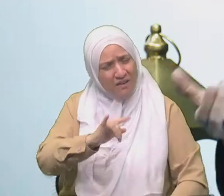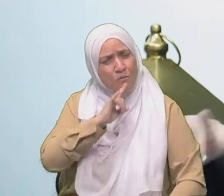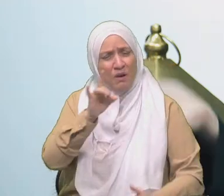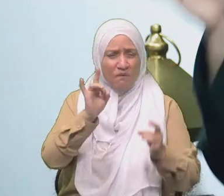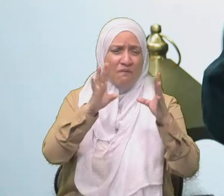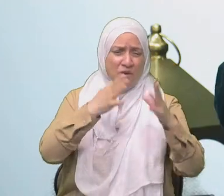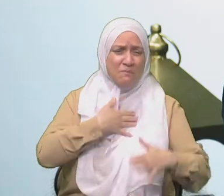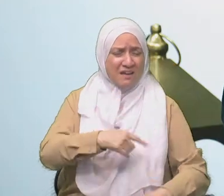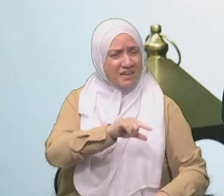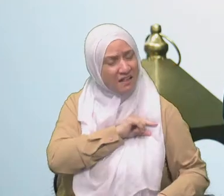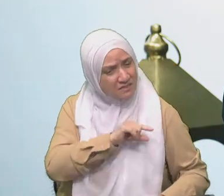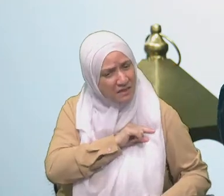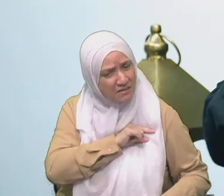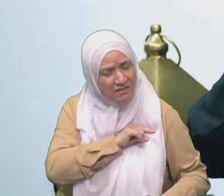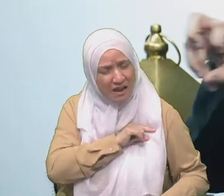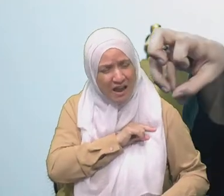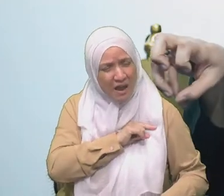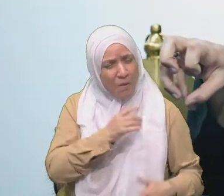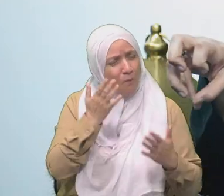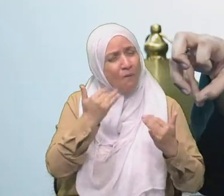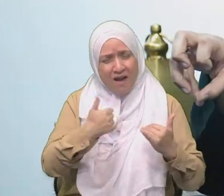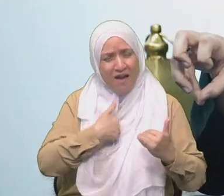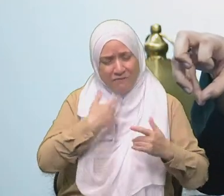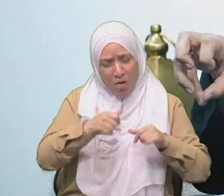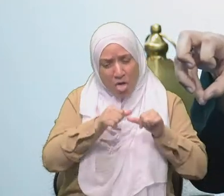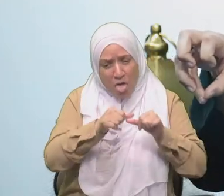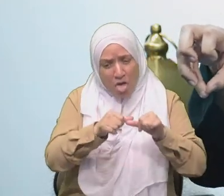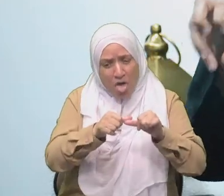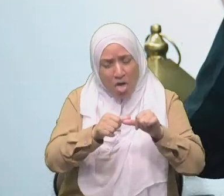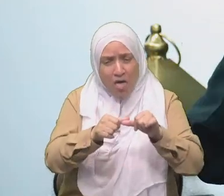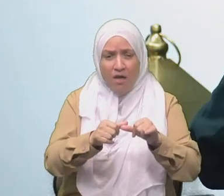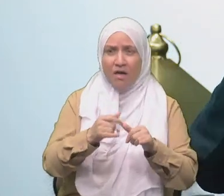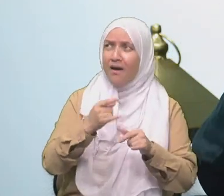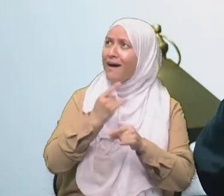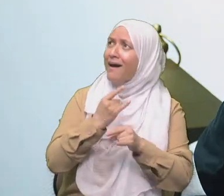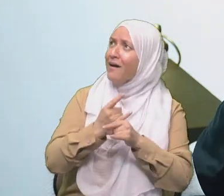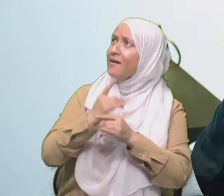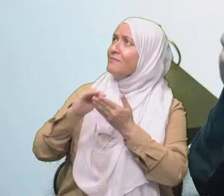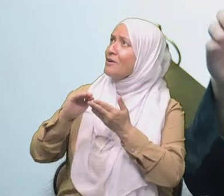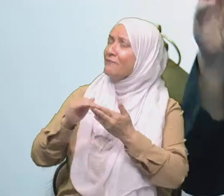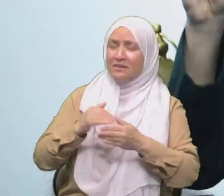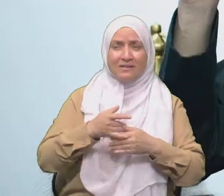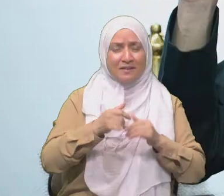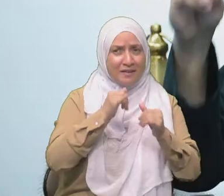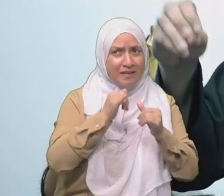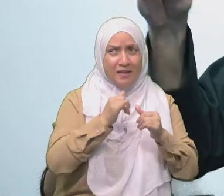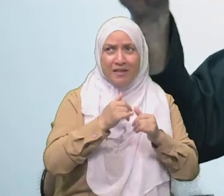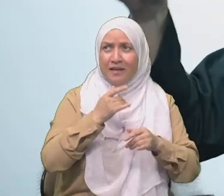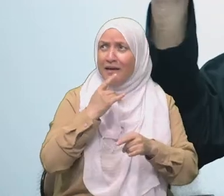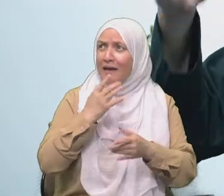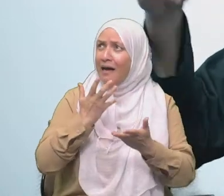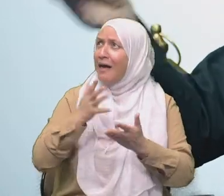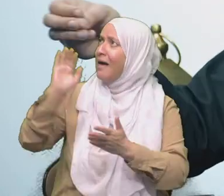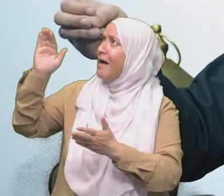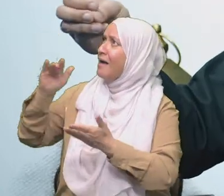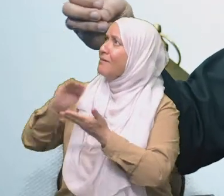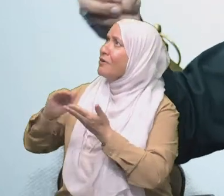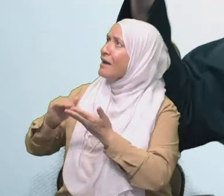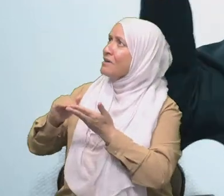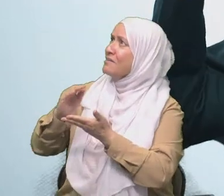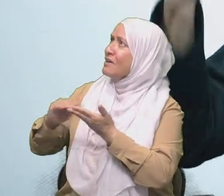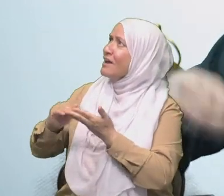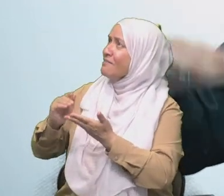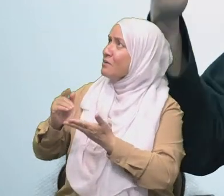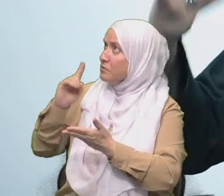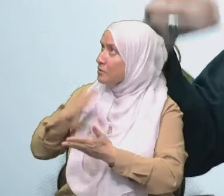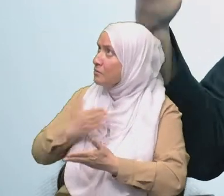But then their desire overcomes them and they fall back into it. And here's the thing. The difference between that person